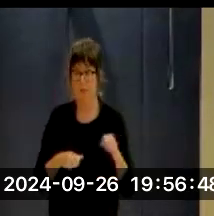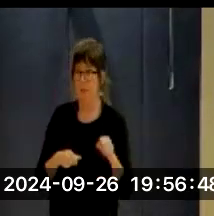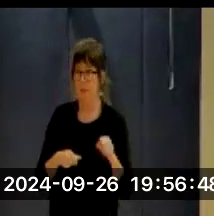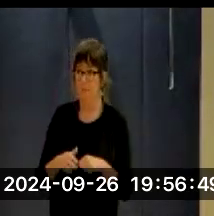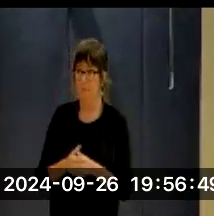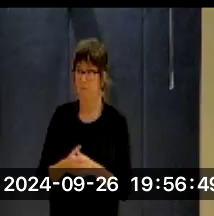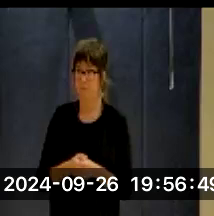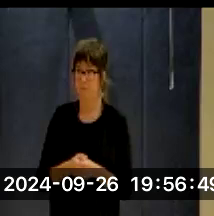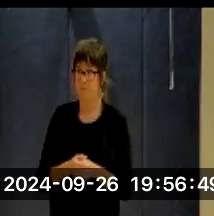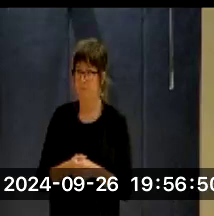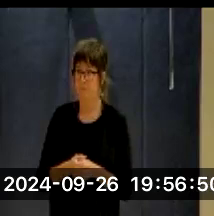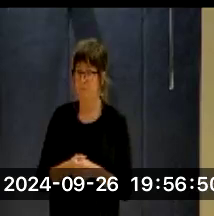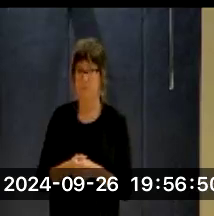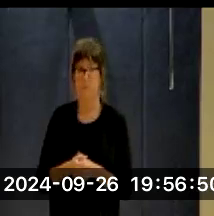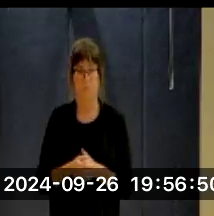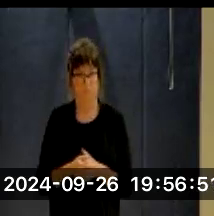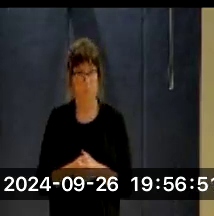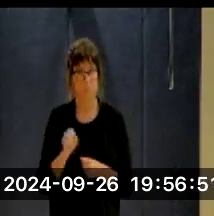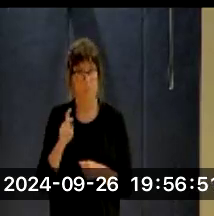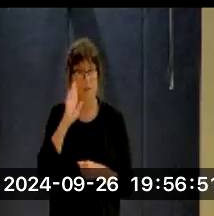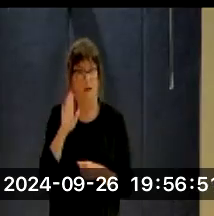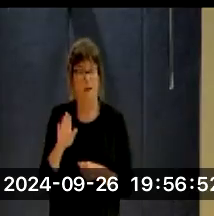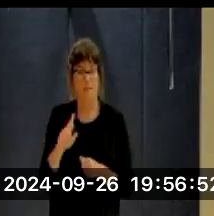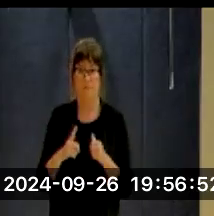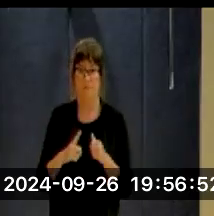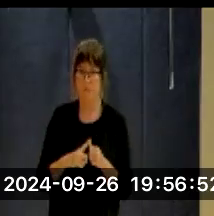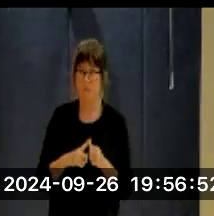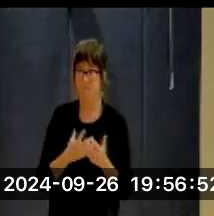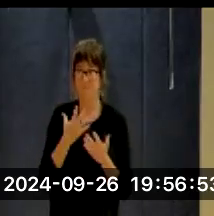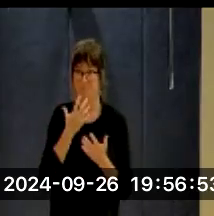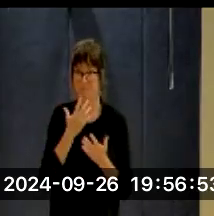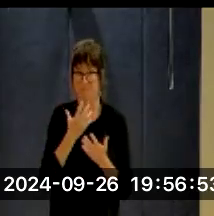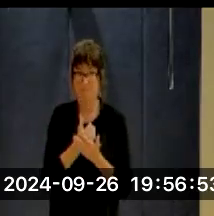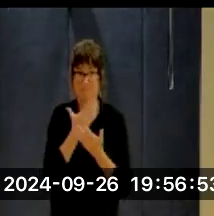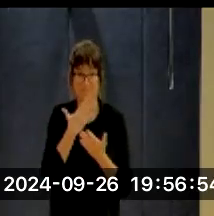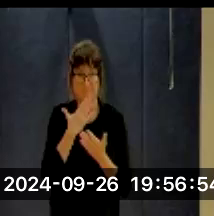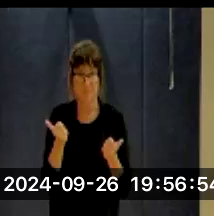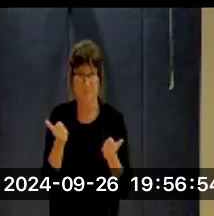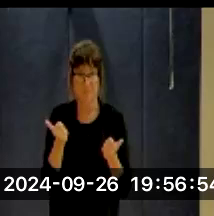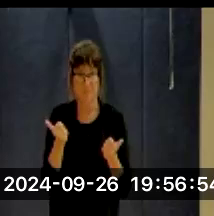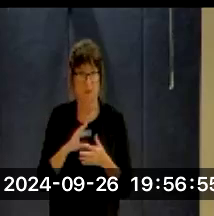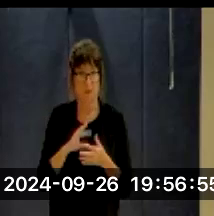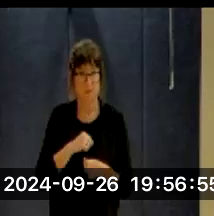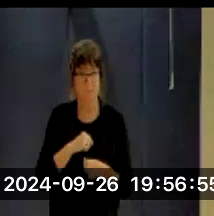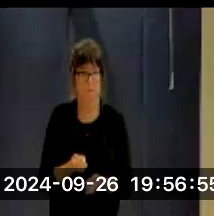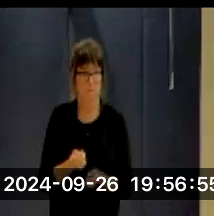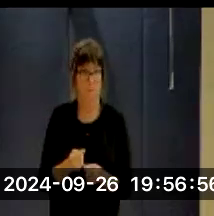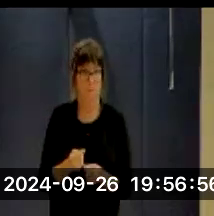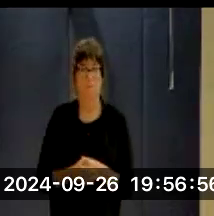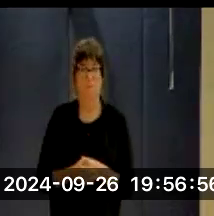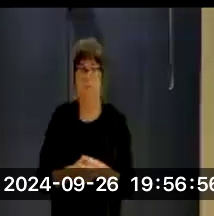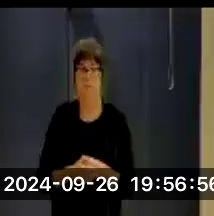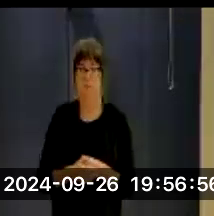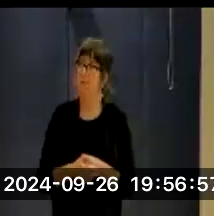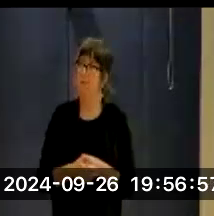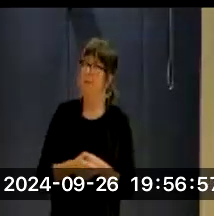Yep. Okay. All right. First of all, I'd like to thank everybody who has commented. It gave me a lot